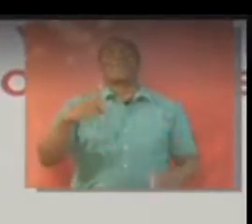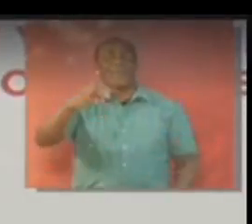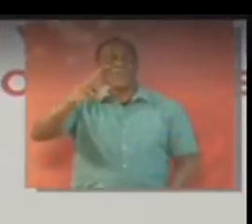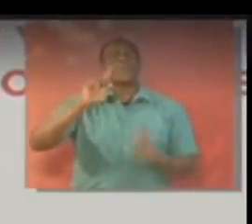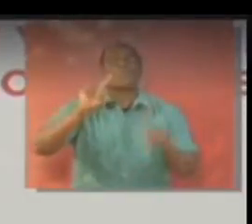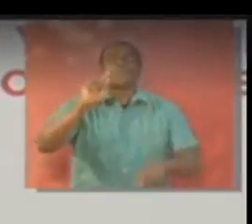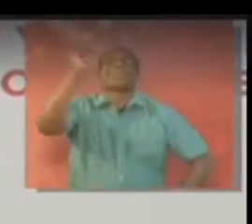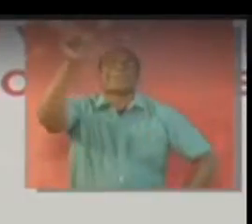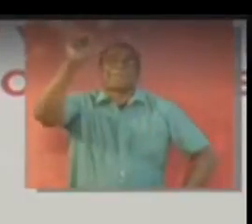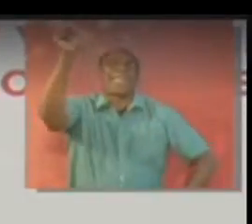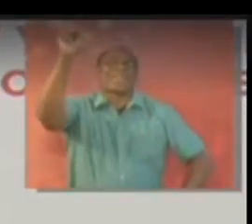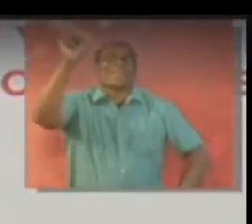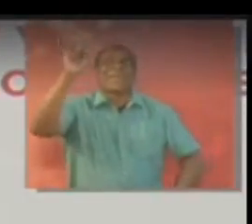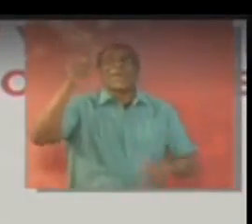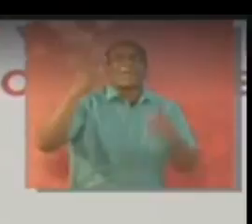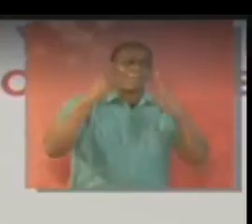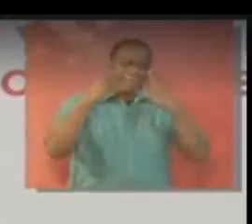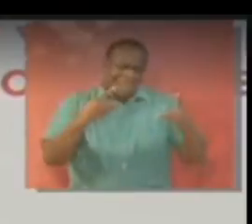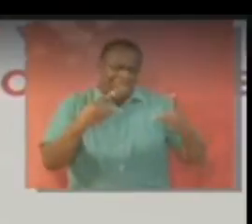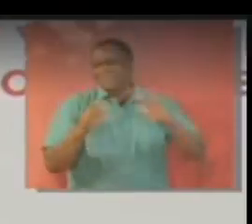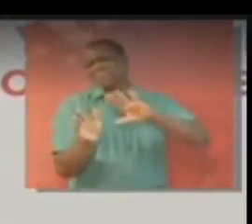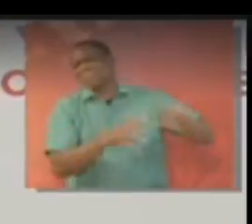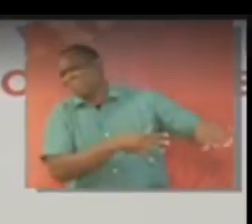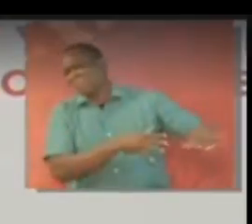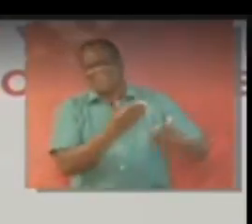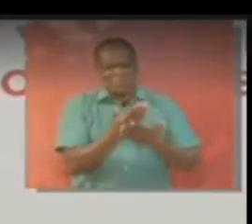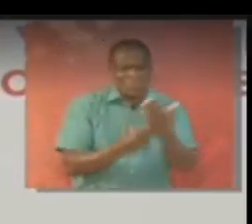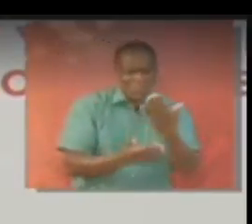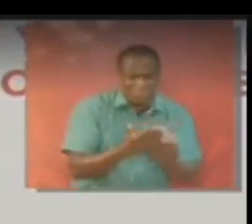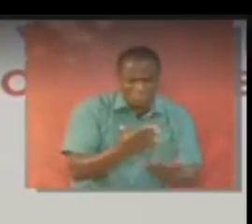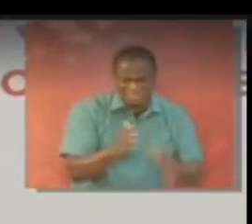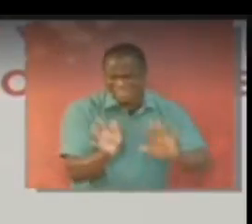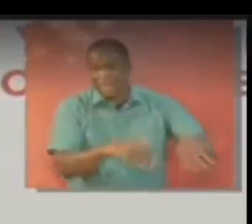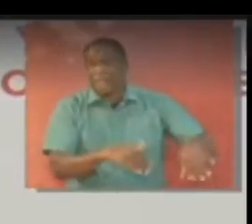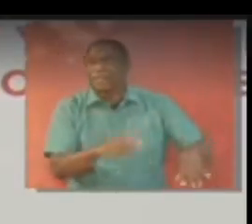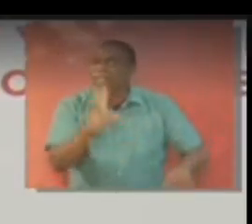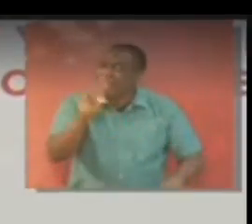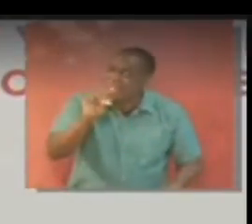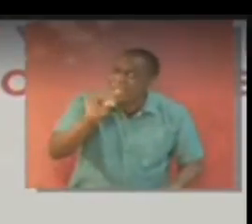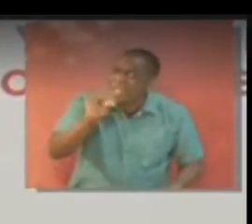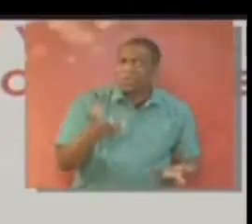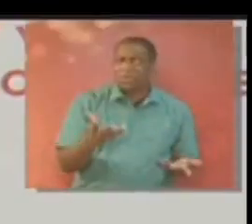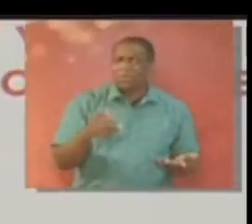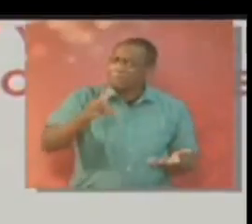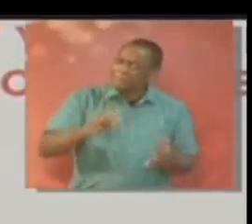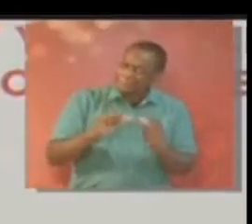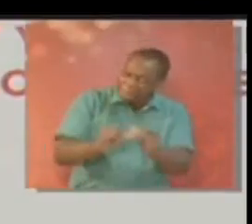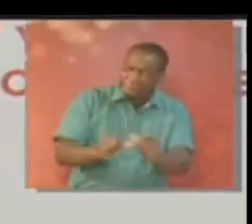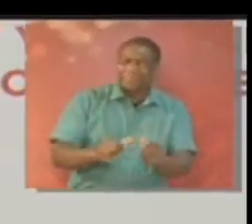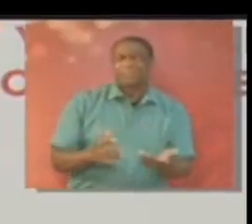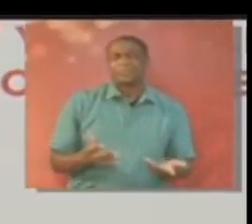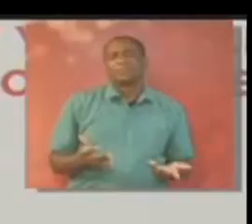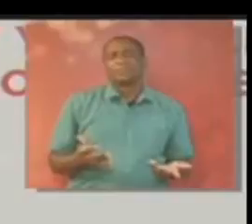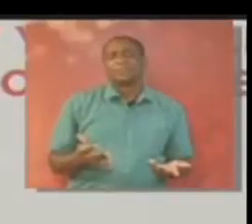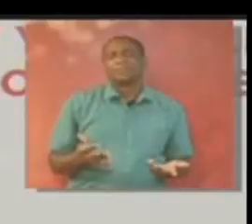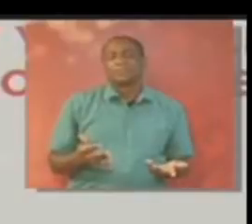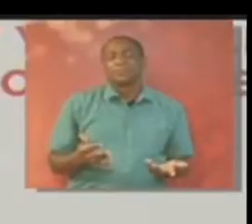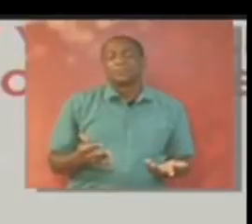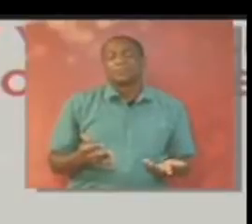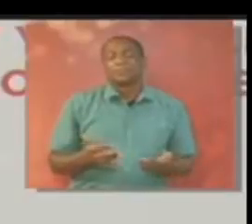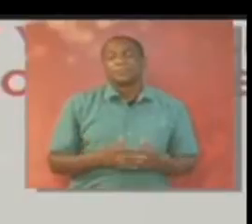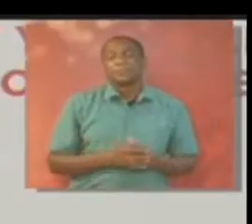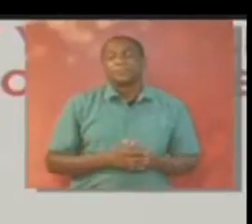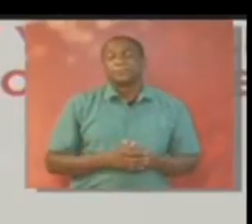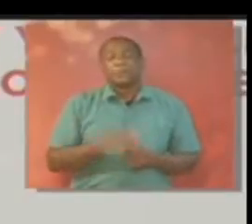Trinidad. As Minister of Health of both Trinidad and Tobago, and the CMO is both the CMO